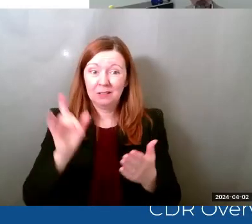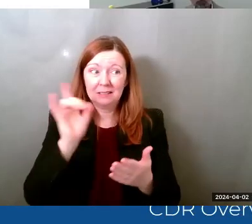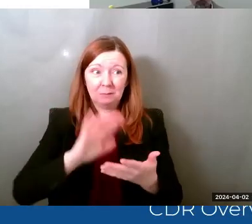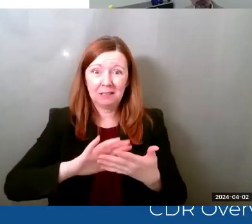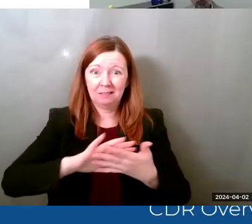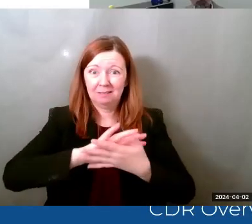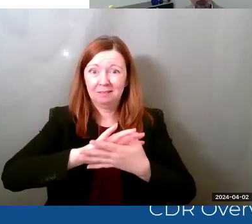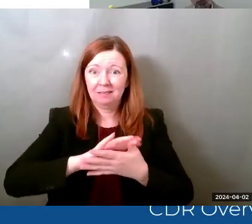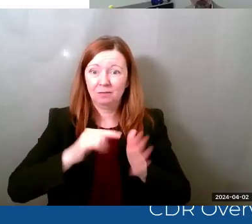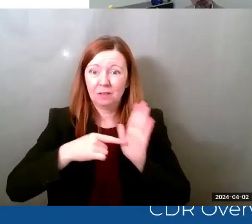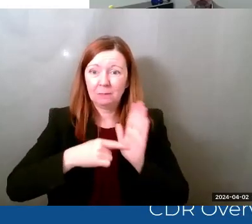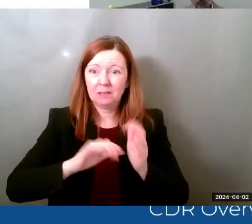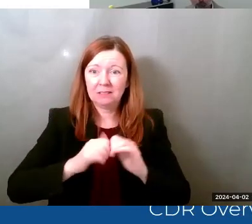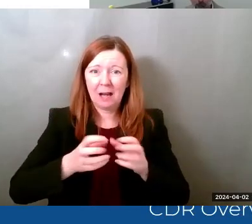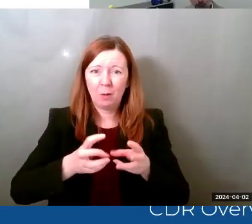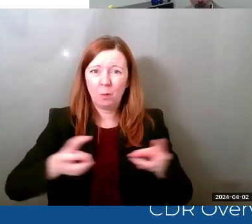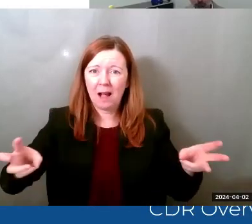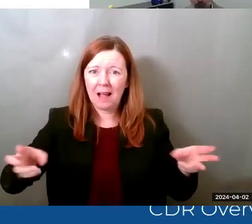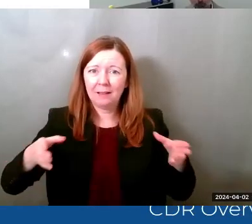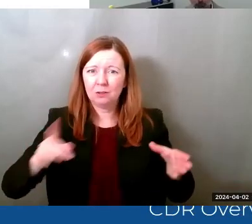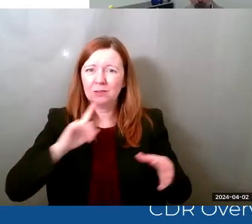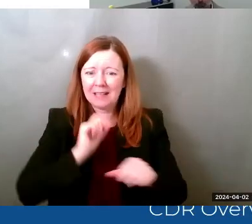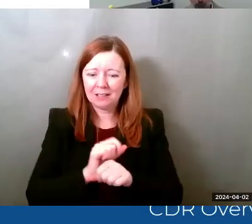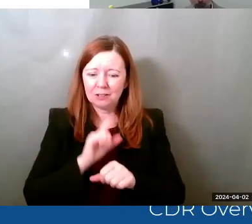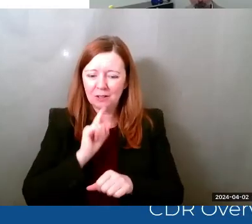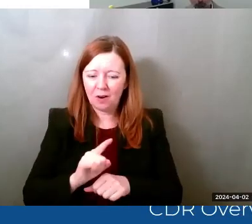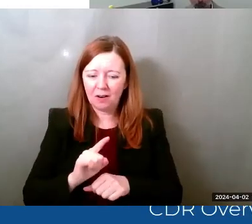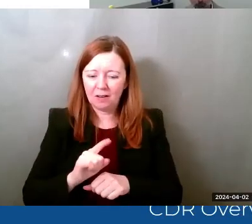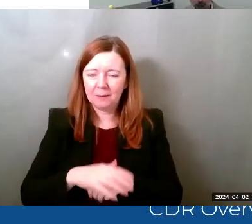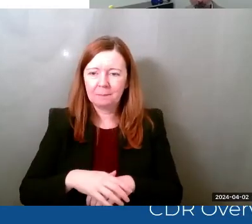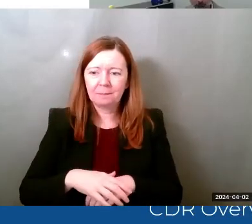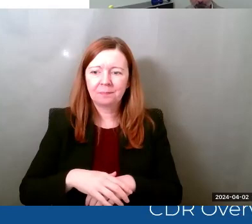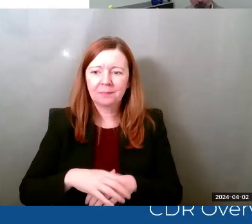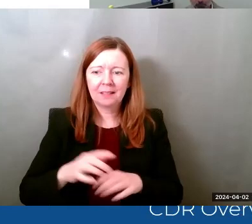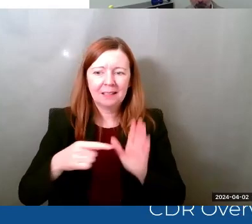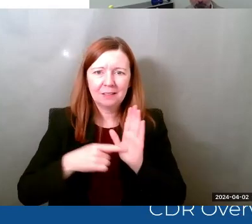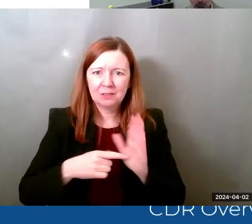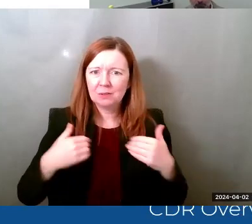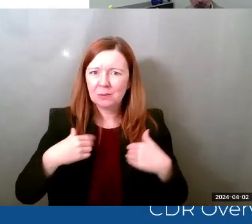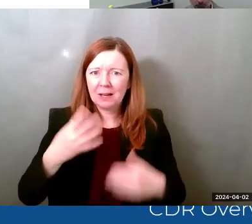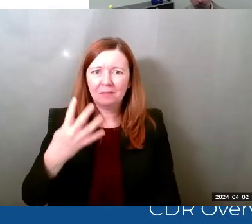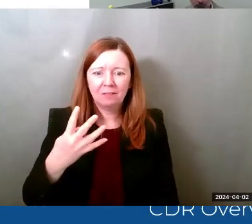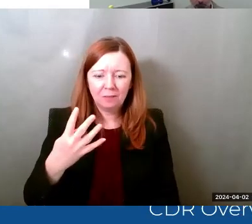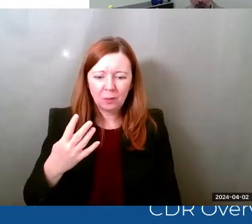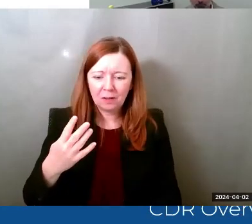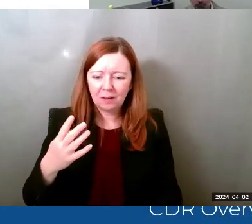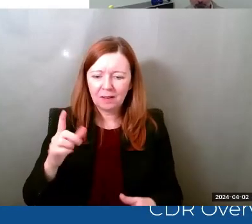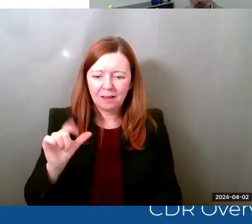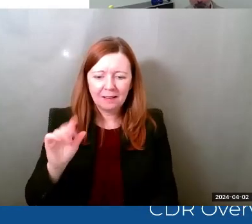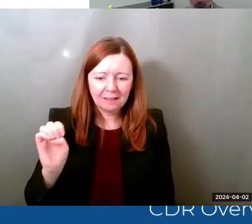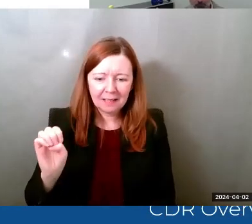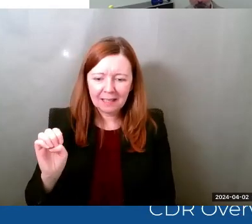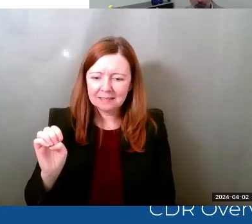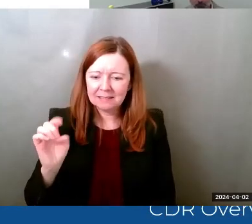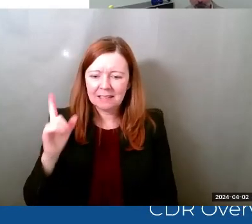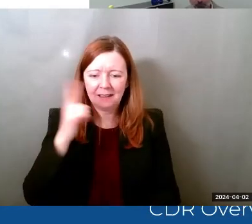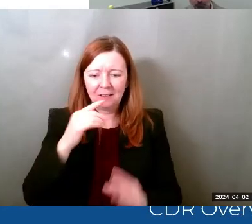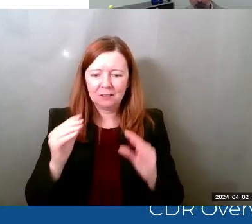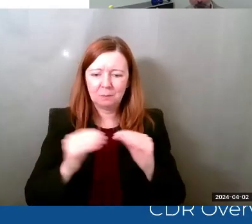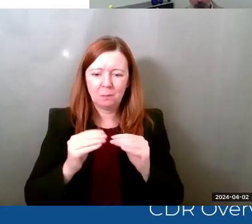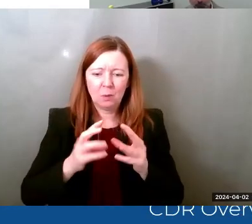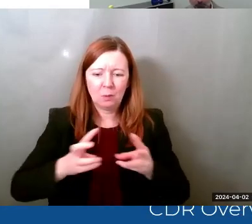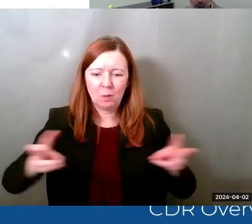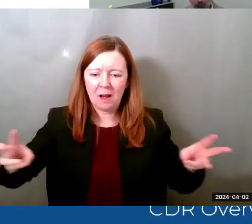distorted representation of how wide the streets actually are. 10th Street is shown to have 4 lanes and Cuthbert Street looks much wider than it